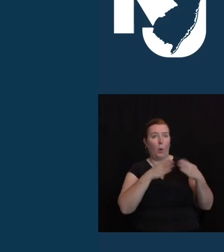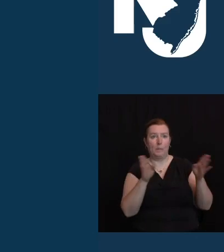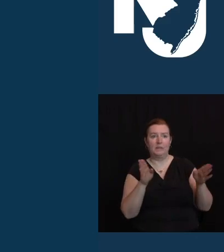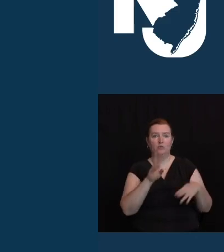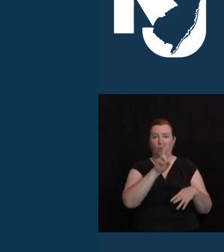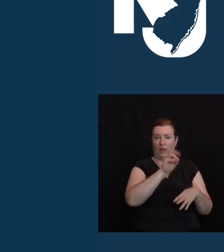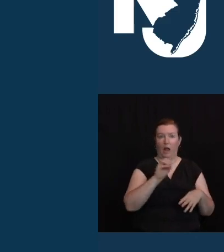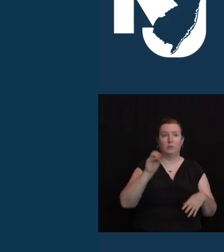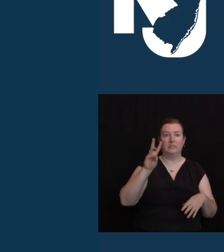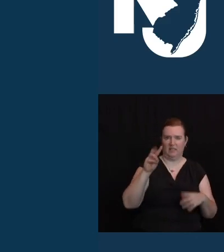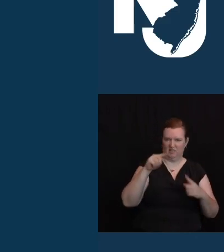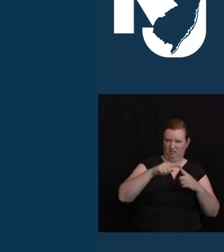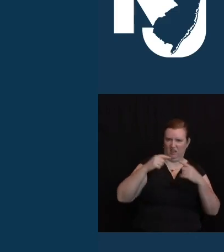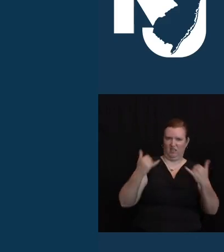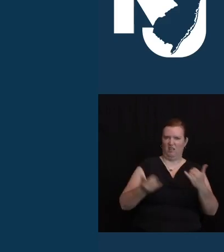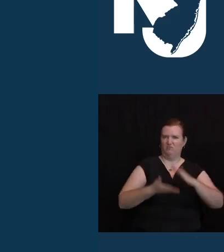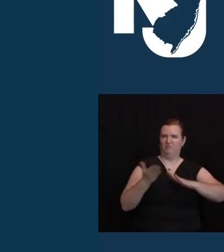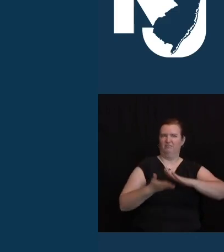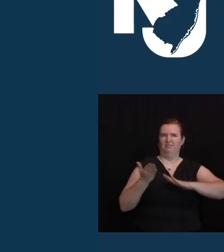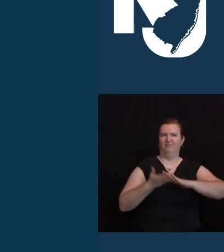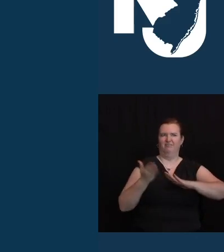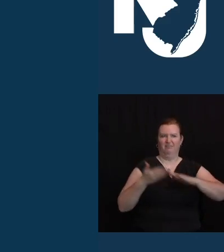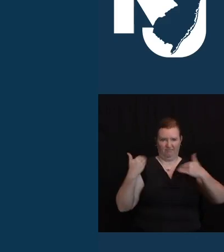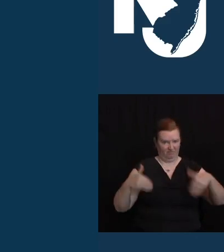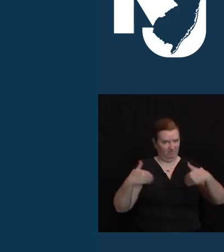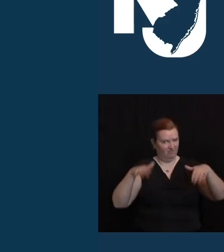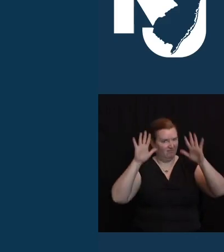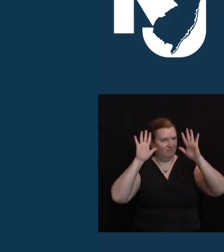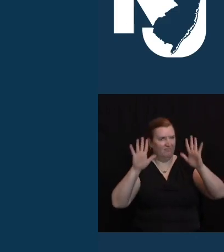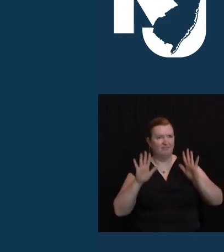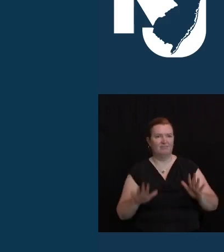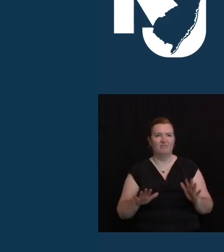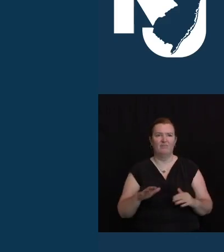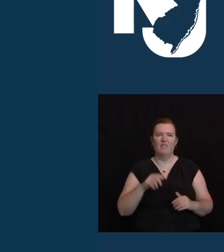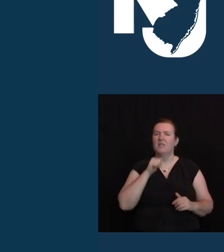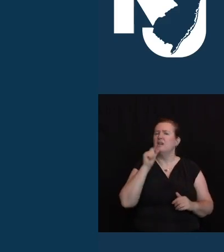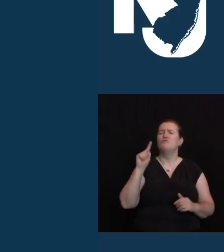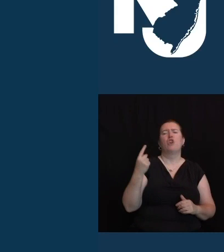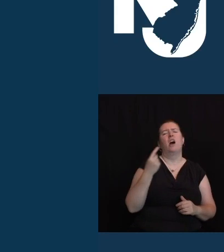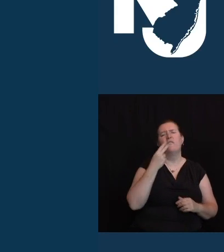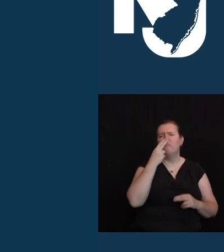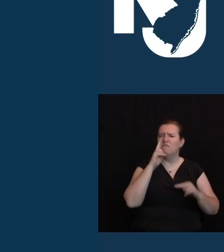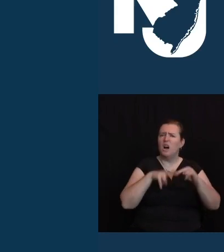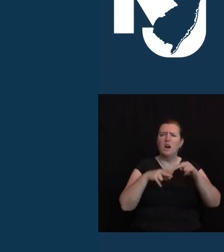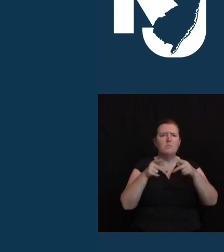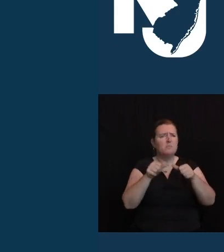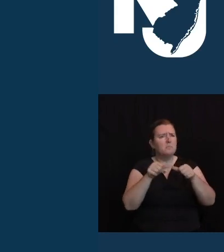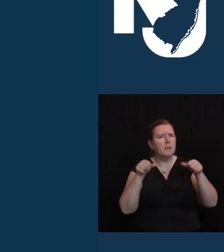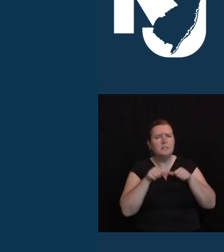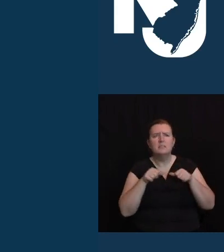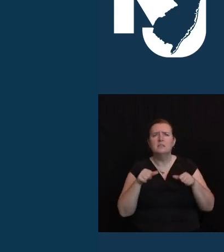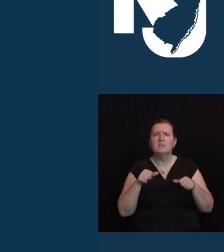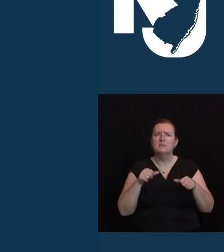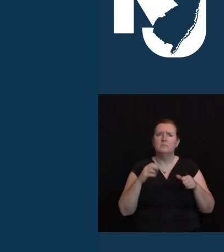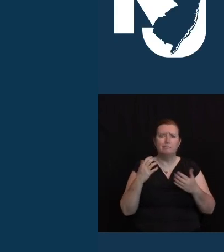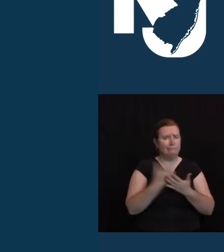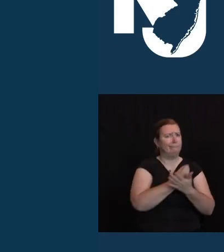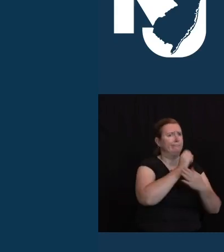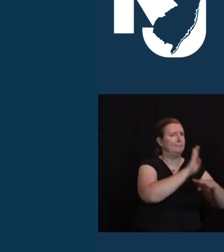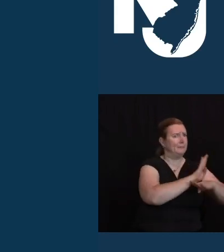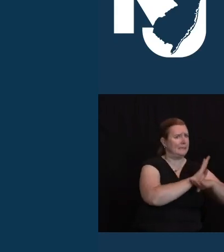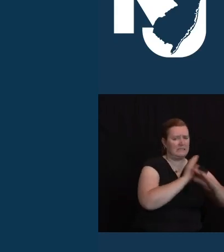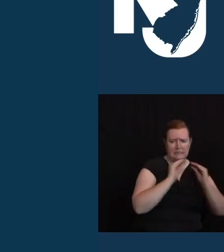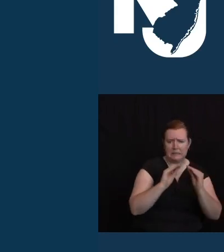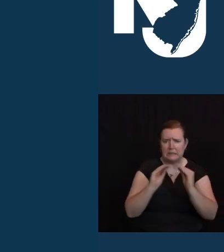Kiskas have made Island Breeze more than just a place for fun. They've used the business to help educate people about and raise